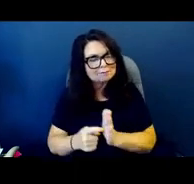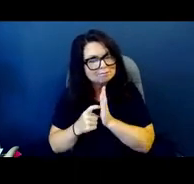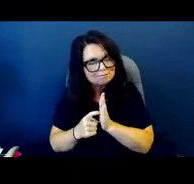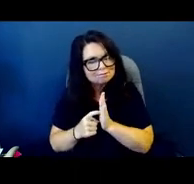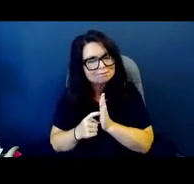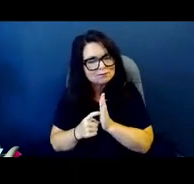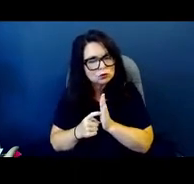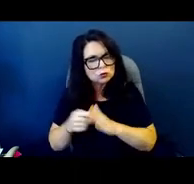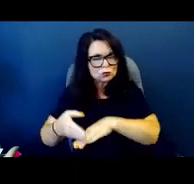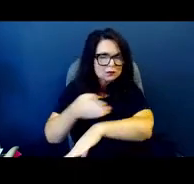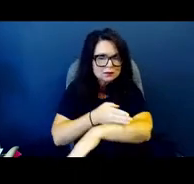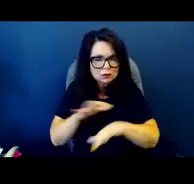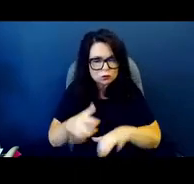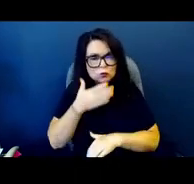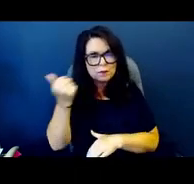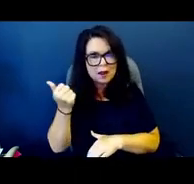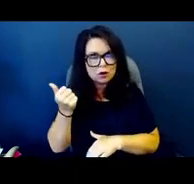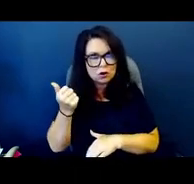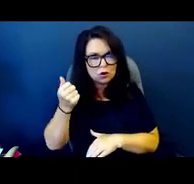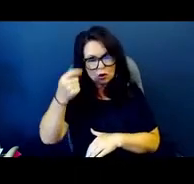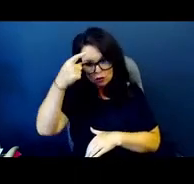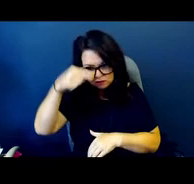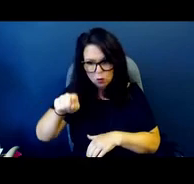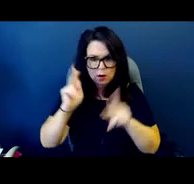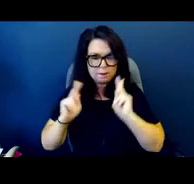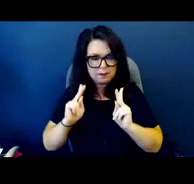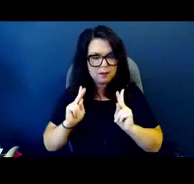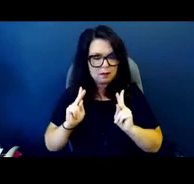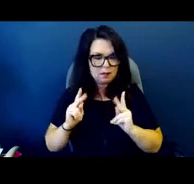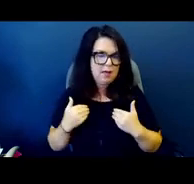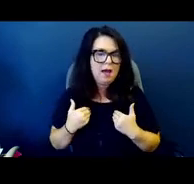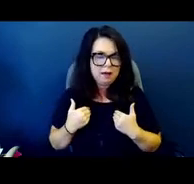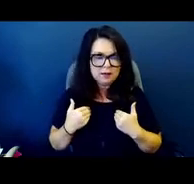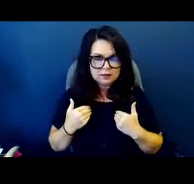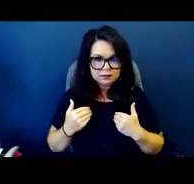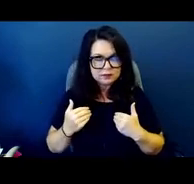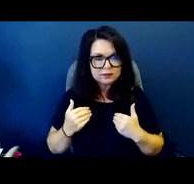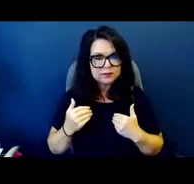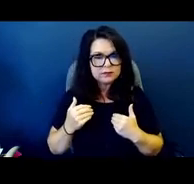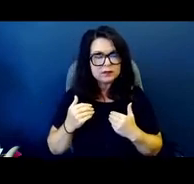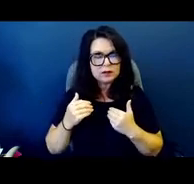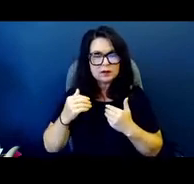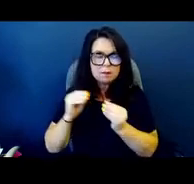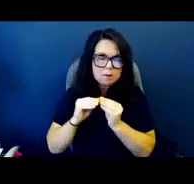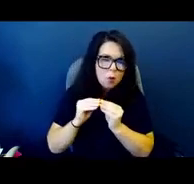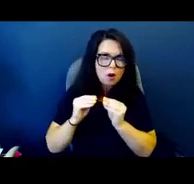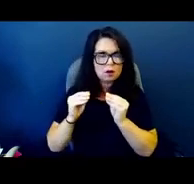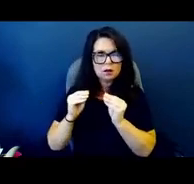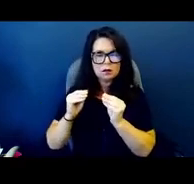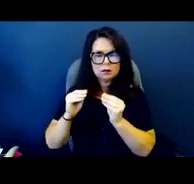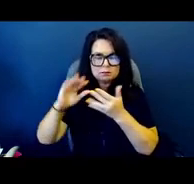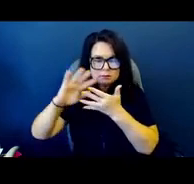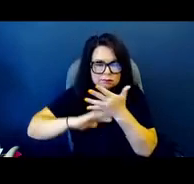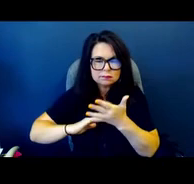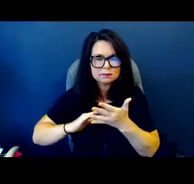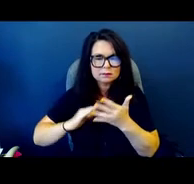have invisible disabilities from all walks of life, and even more so the other communities that I mentioned a